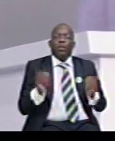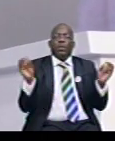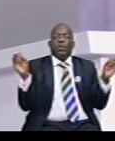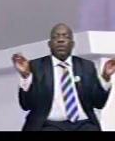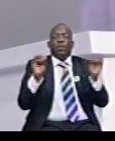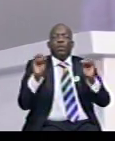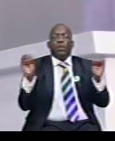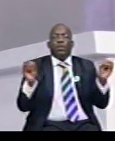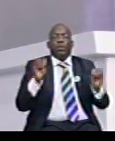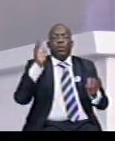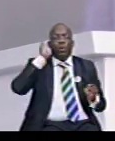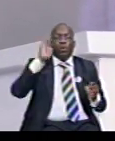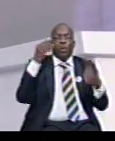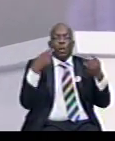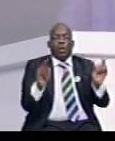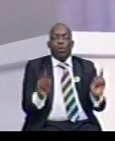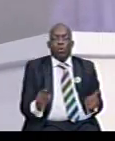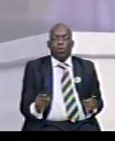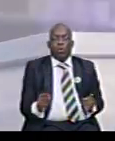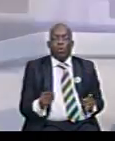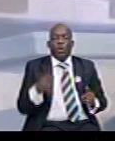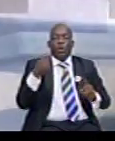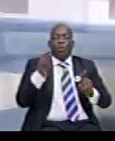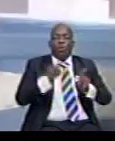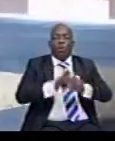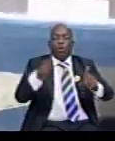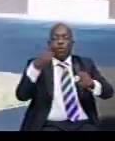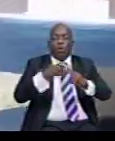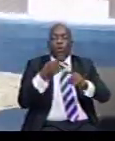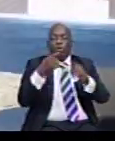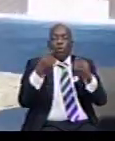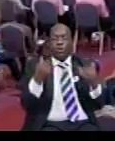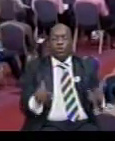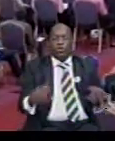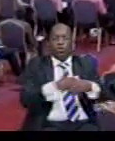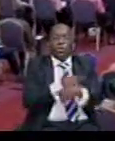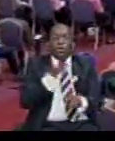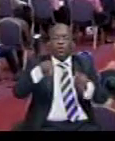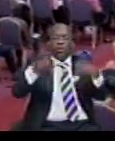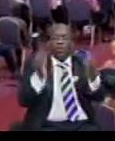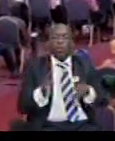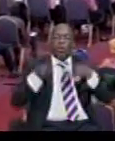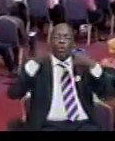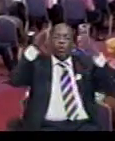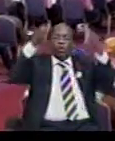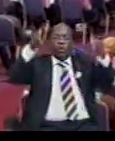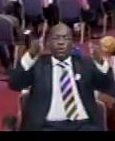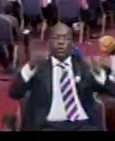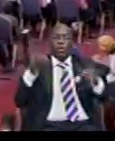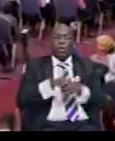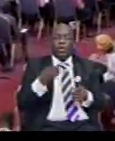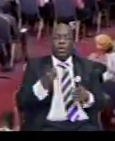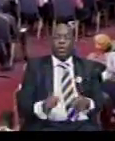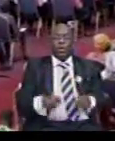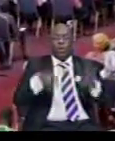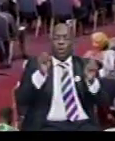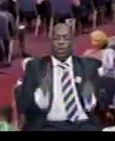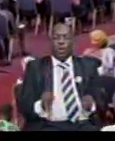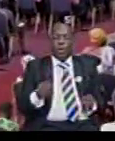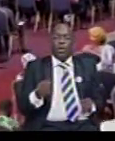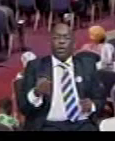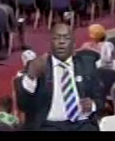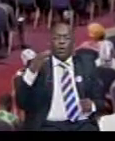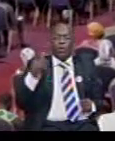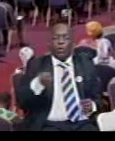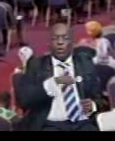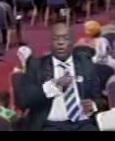will happen. But from today, you will go forth in the power, in the strength of the Lord. And